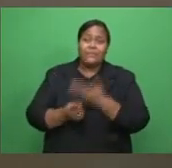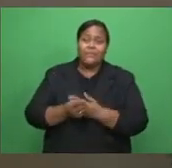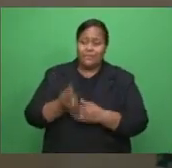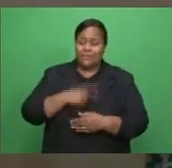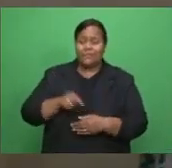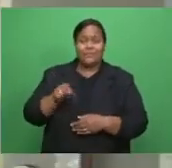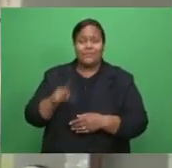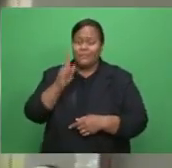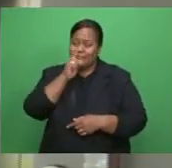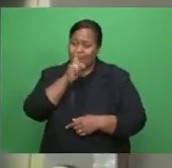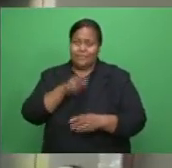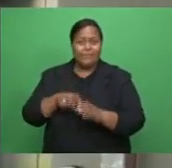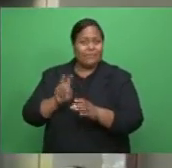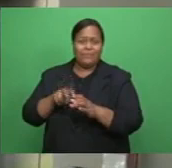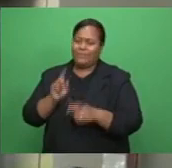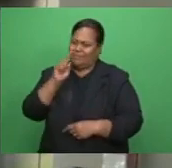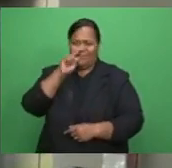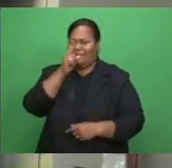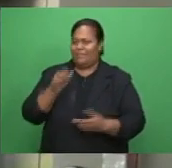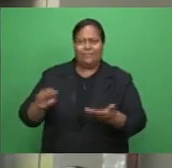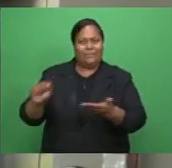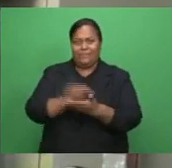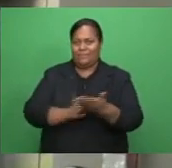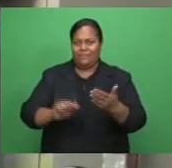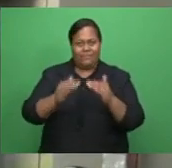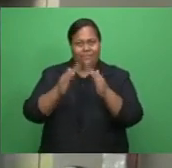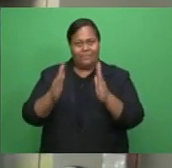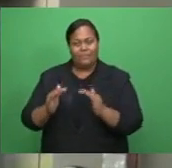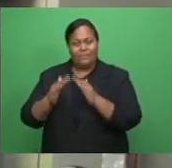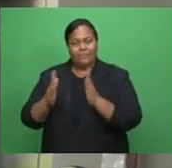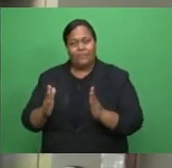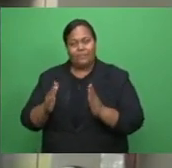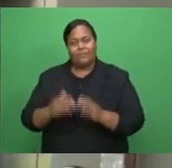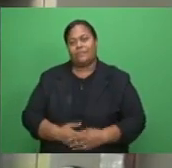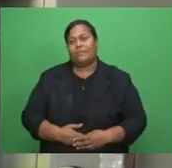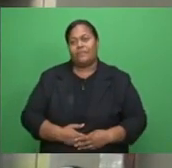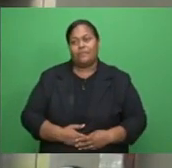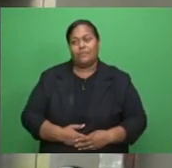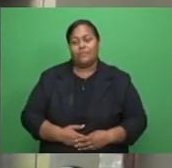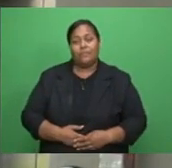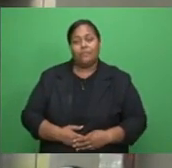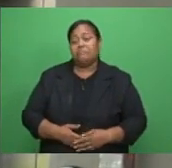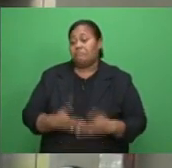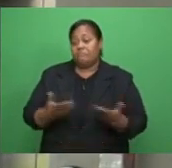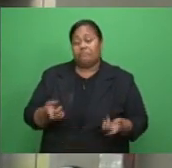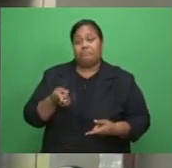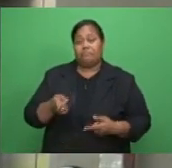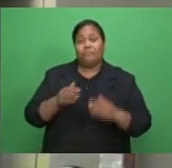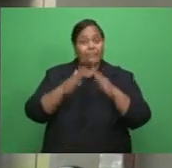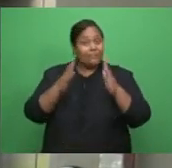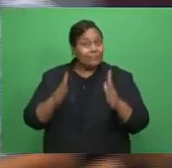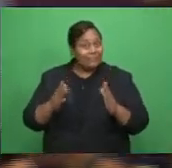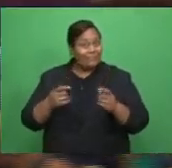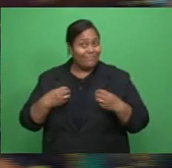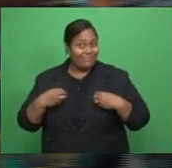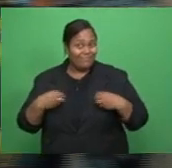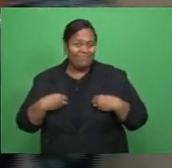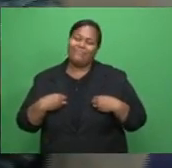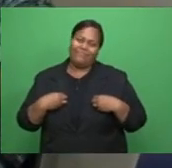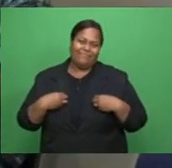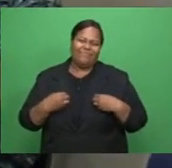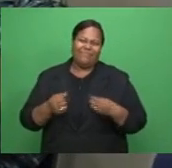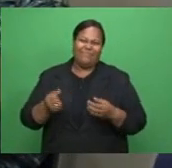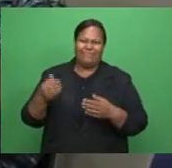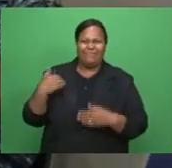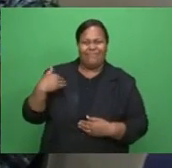such a situation where they could not invest in properties. So that is how the property market is affected. Spark Fiji